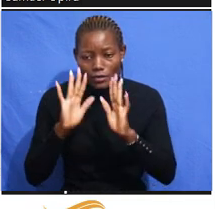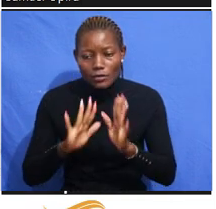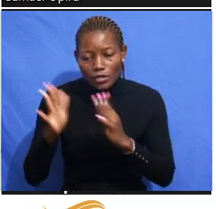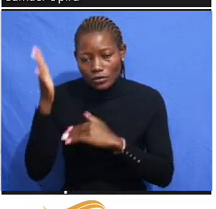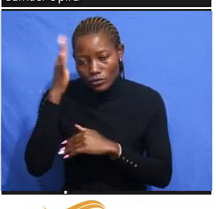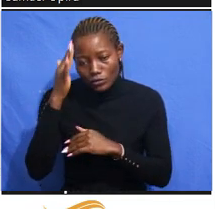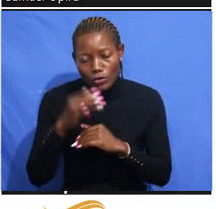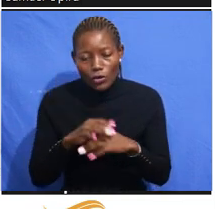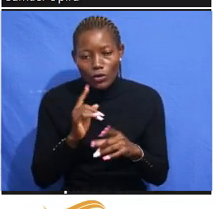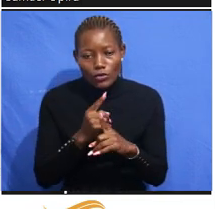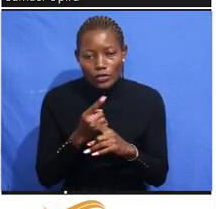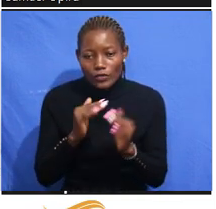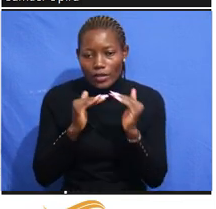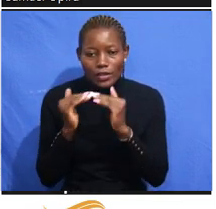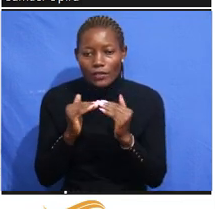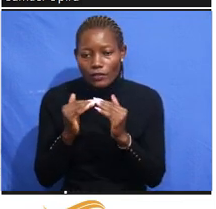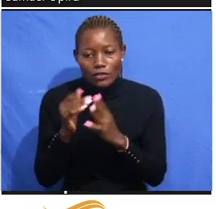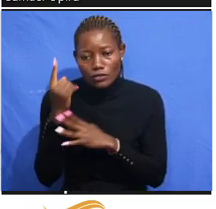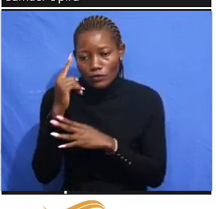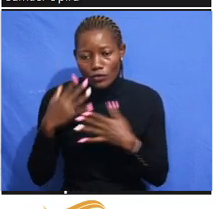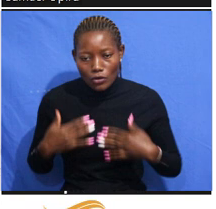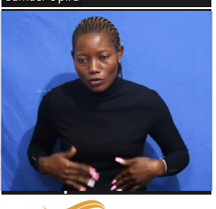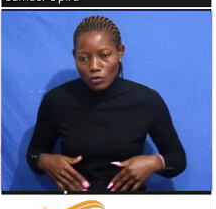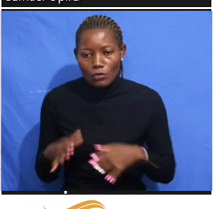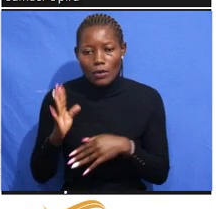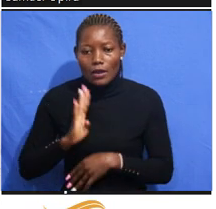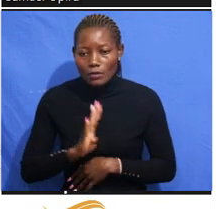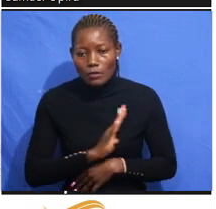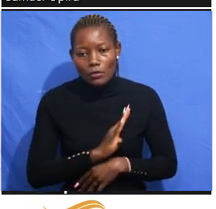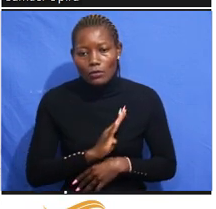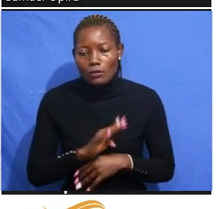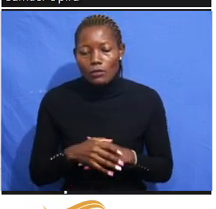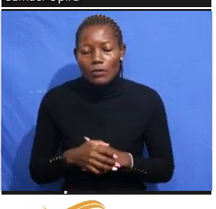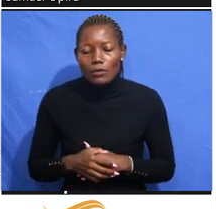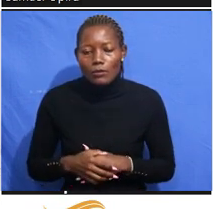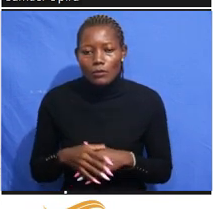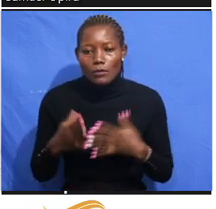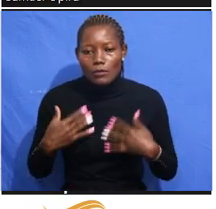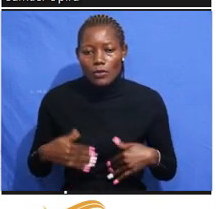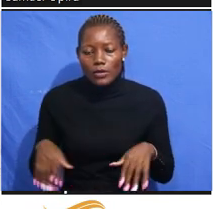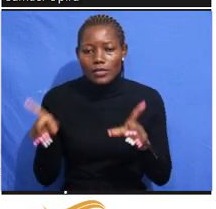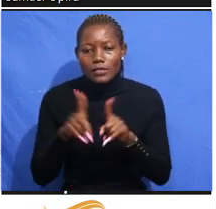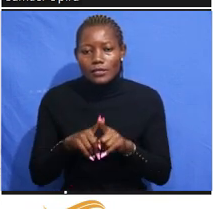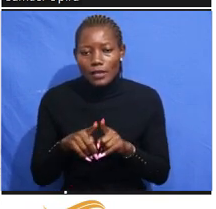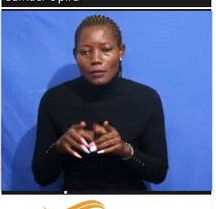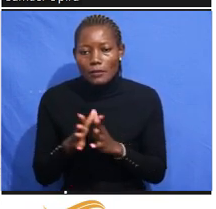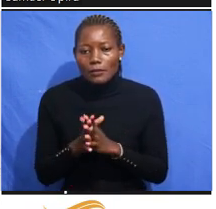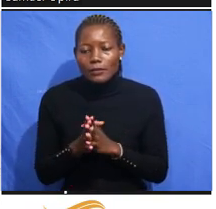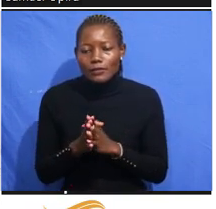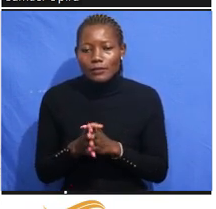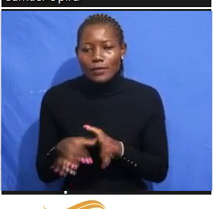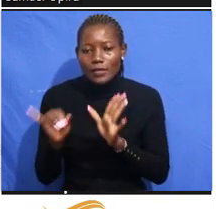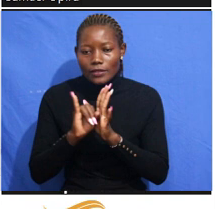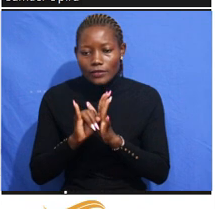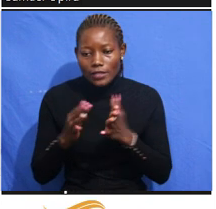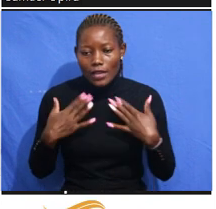levels of organization of the human body, identifying and describing body systems and their structure and functions, identifying